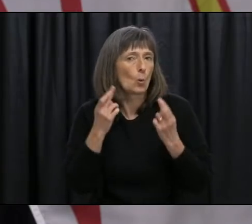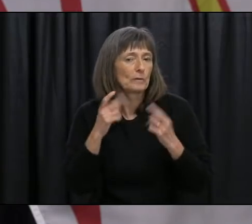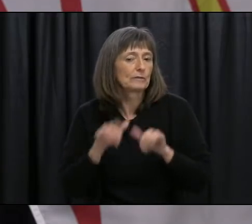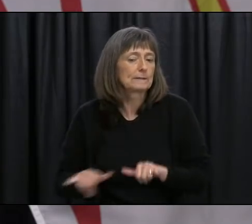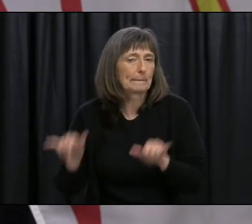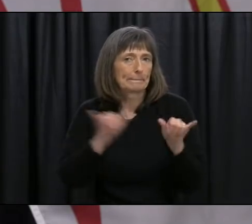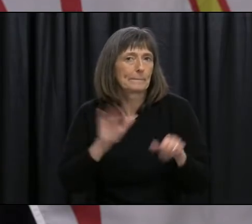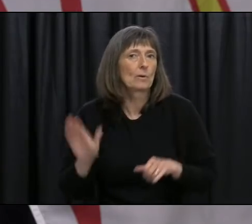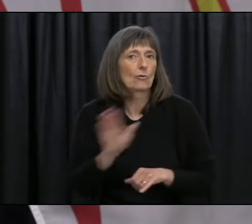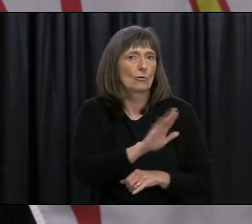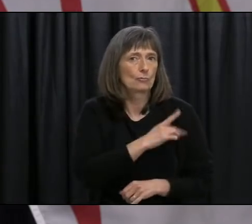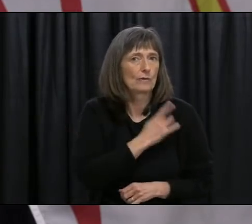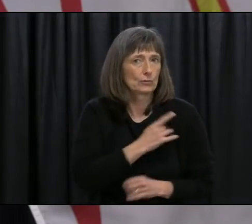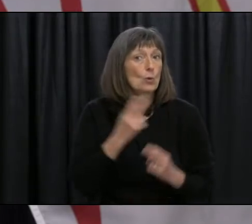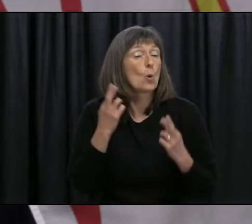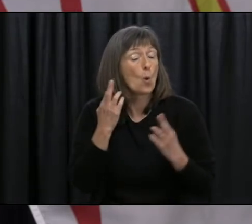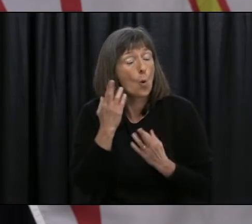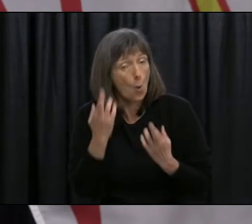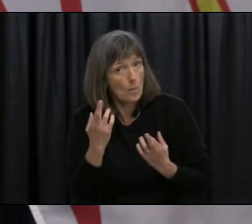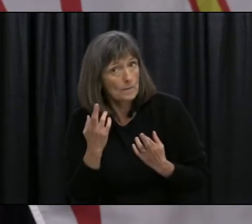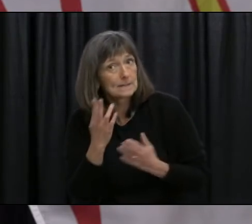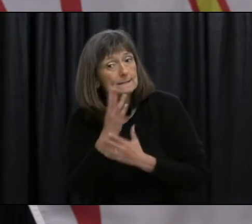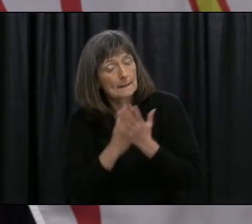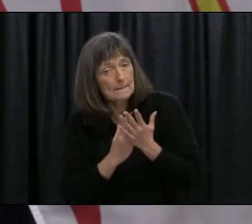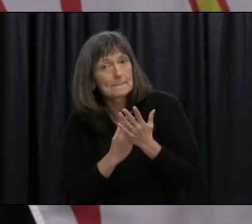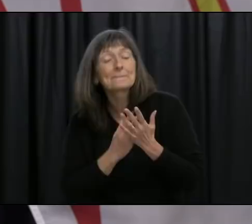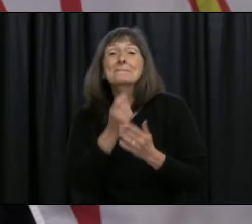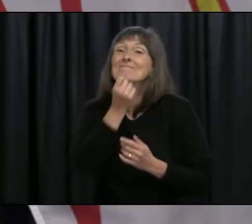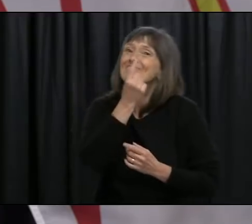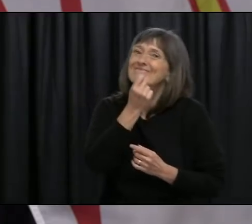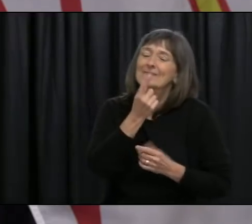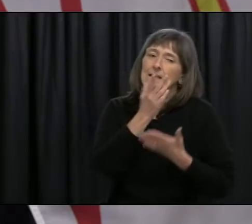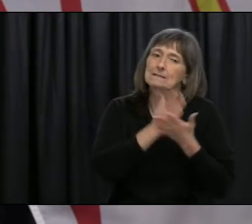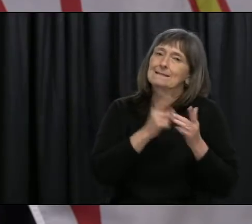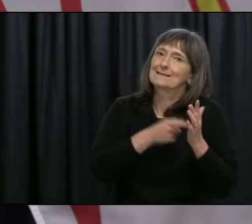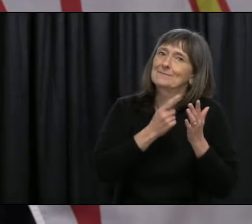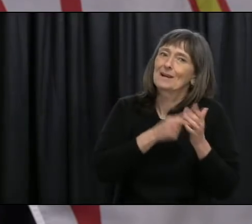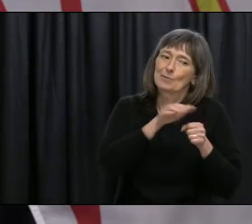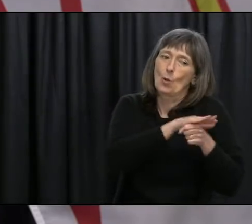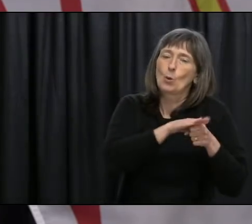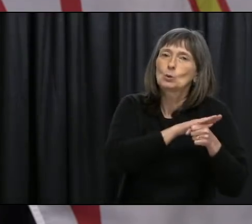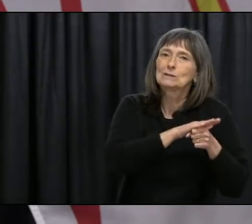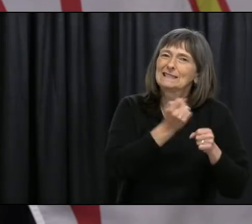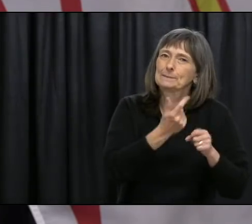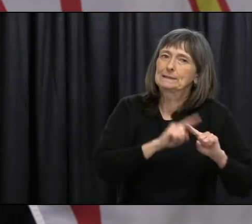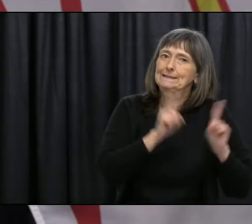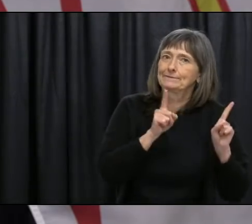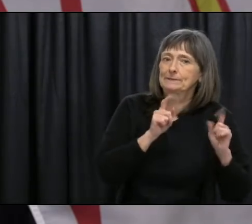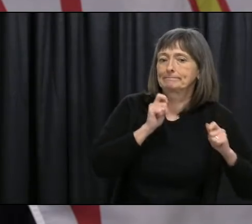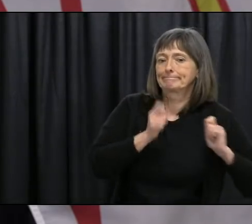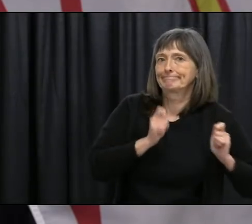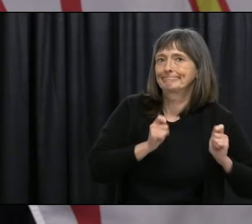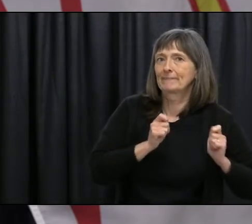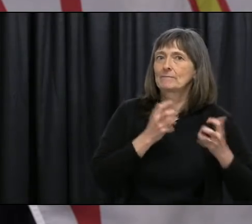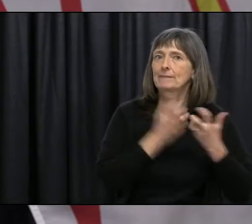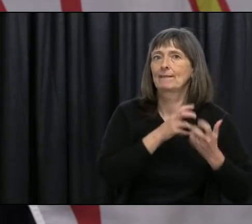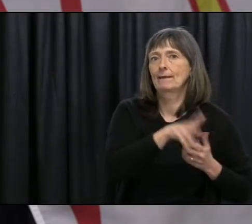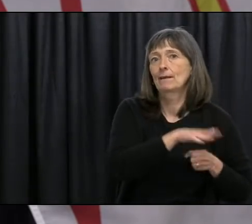province. And, you have to take into account local context sometimes, so there may be slight differences,